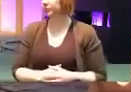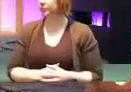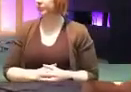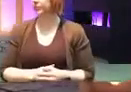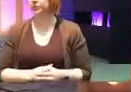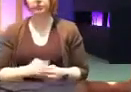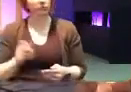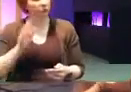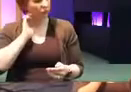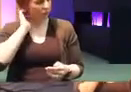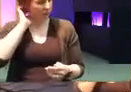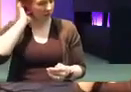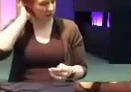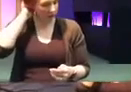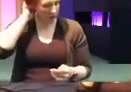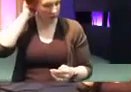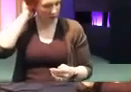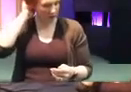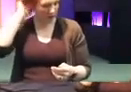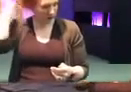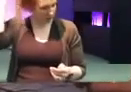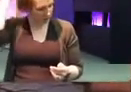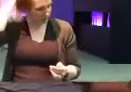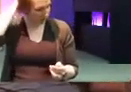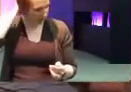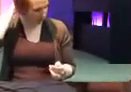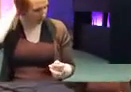just praying real quick. Lucas, if you just lead us, you are worthy of it all.